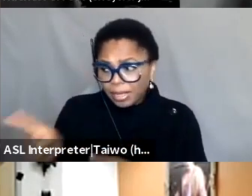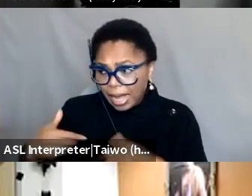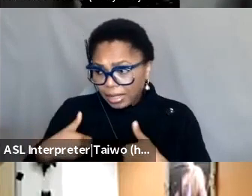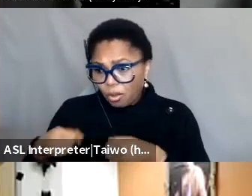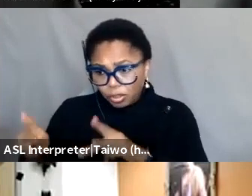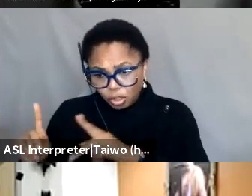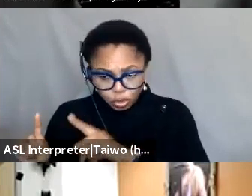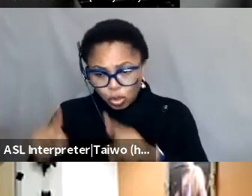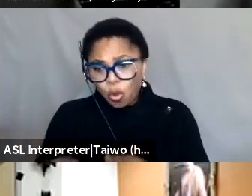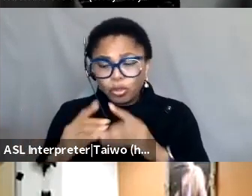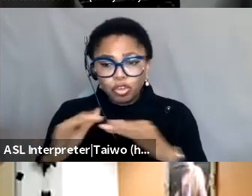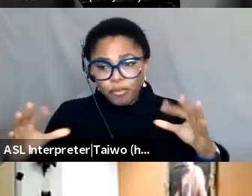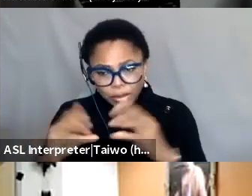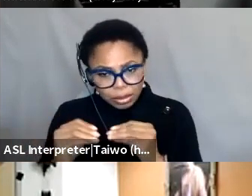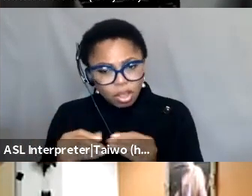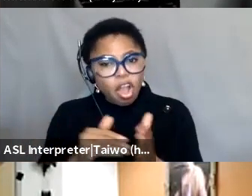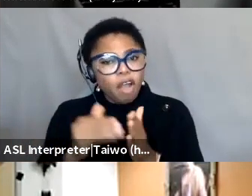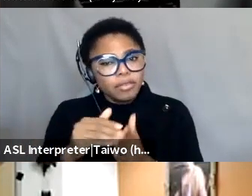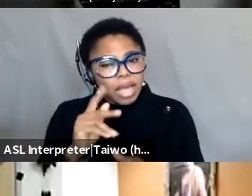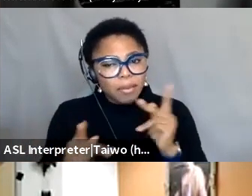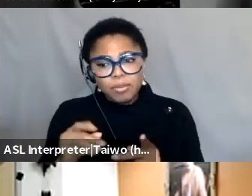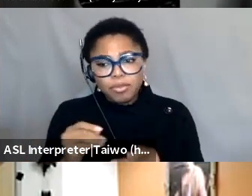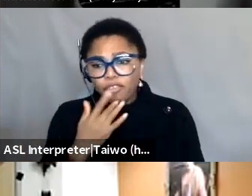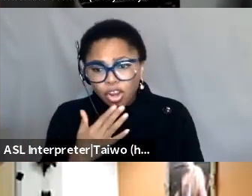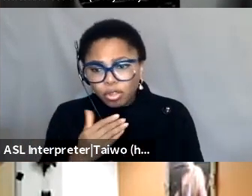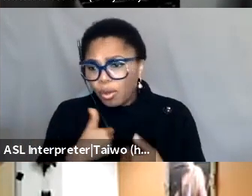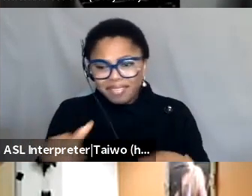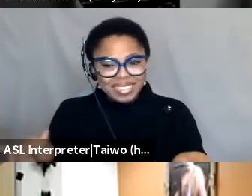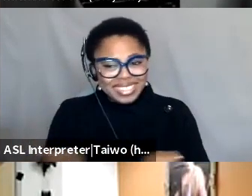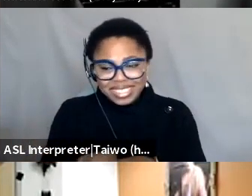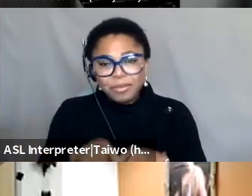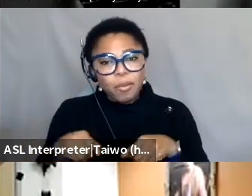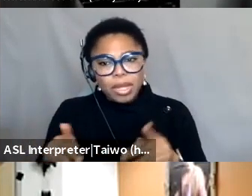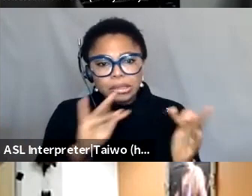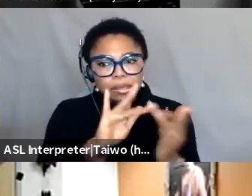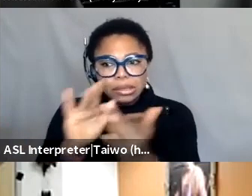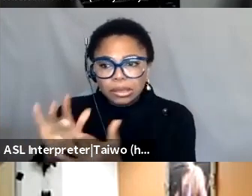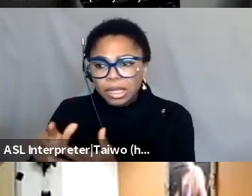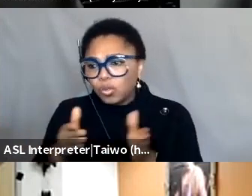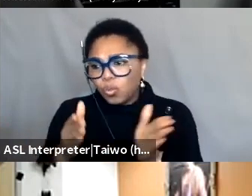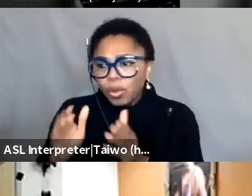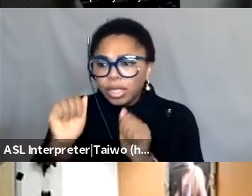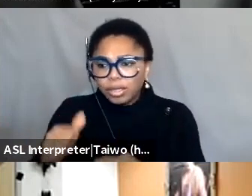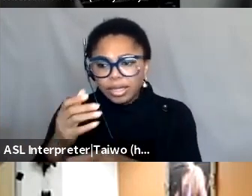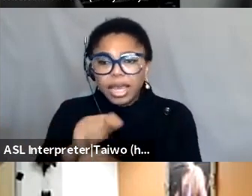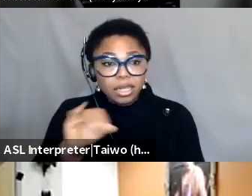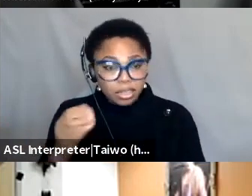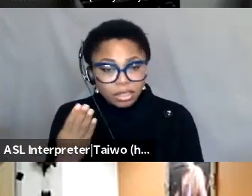a lot of times people of color don't have those same opportunities to network in ways that are going to get you those jobs. And